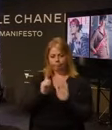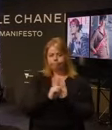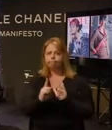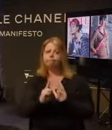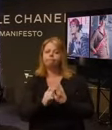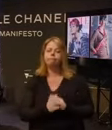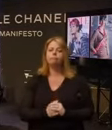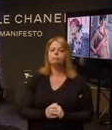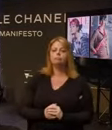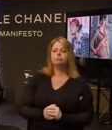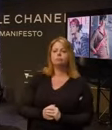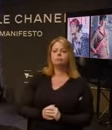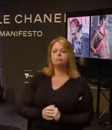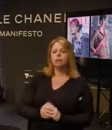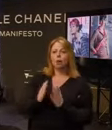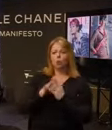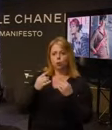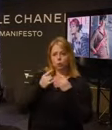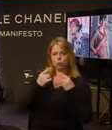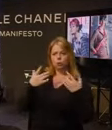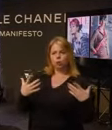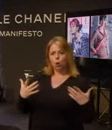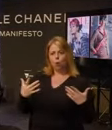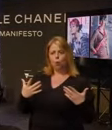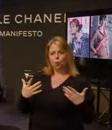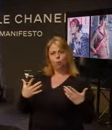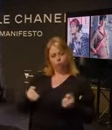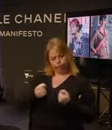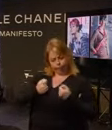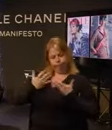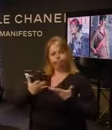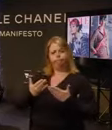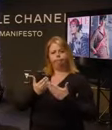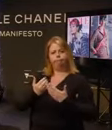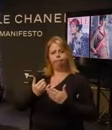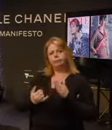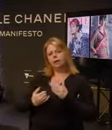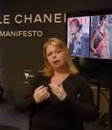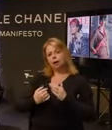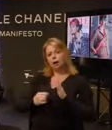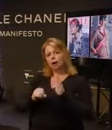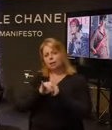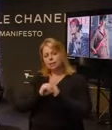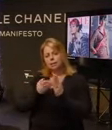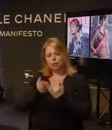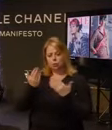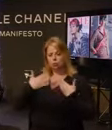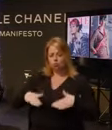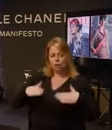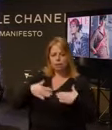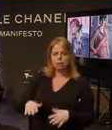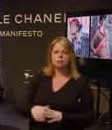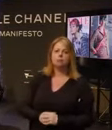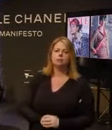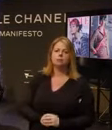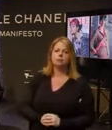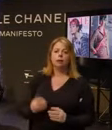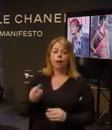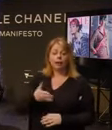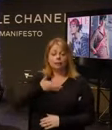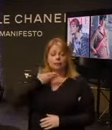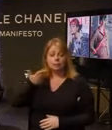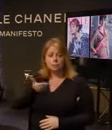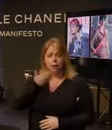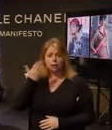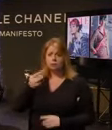themselves and want to articulate their, express their identity through their dress and even their scent was so important for